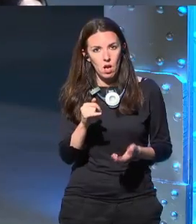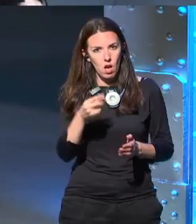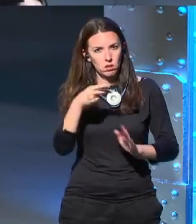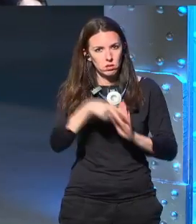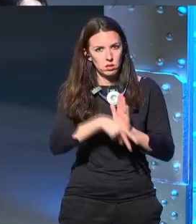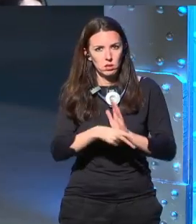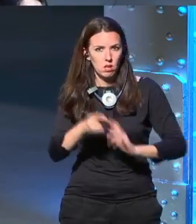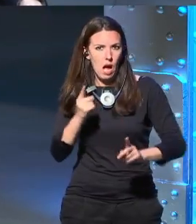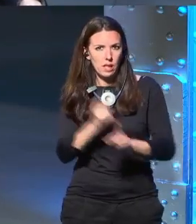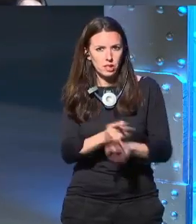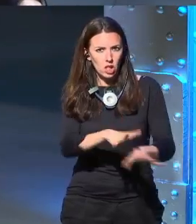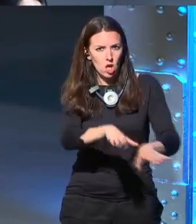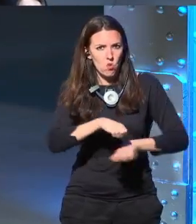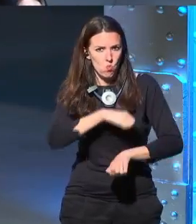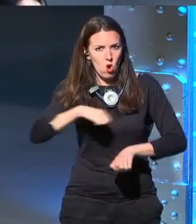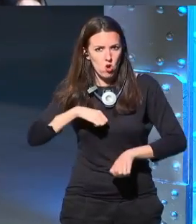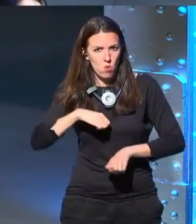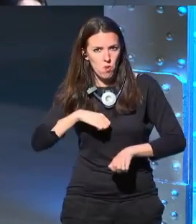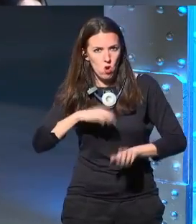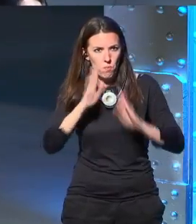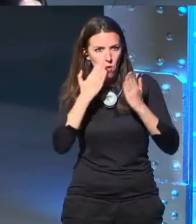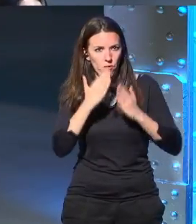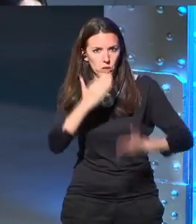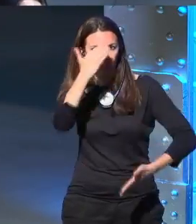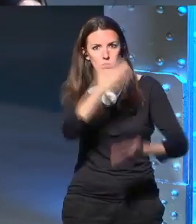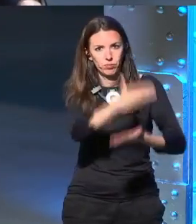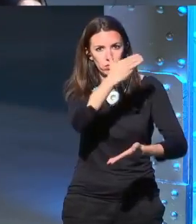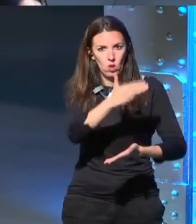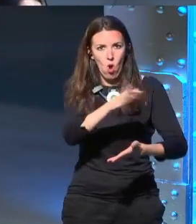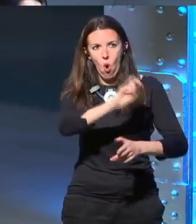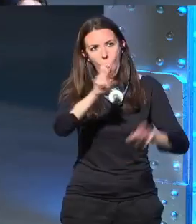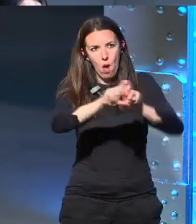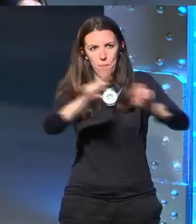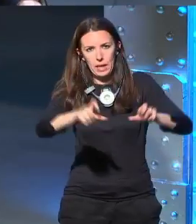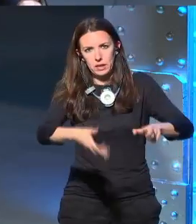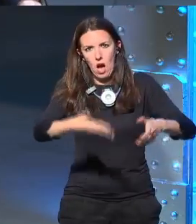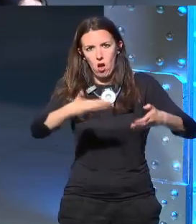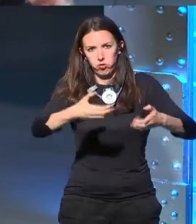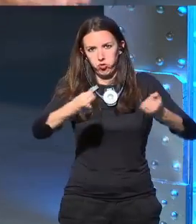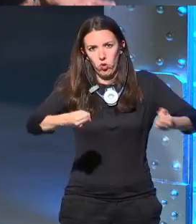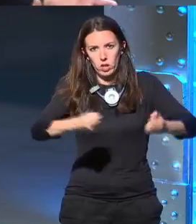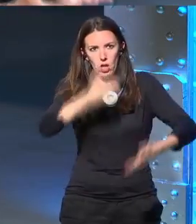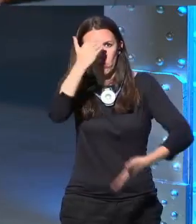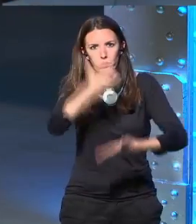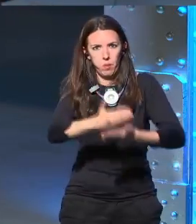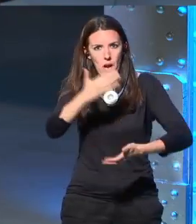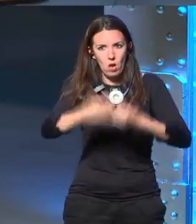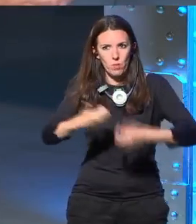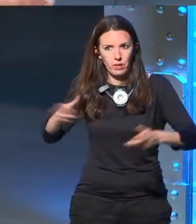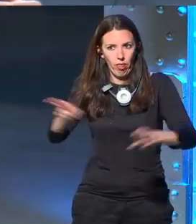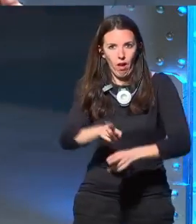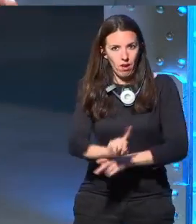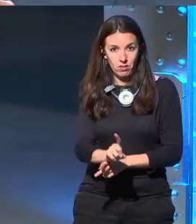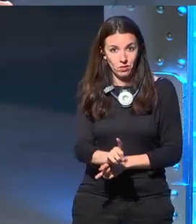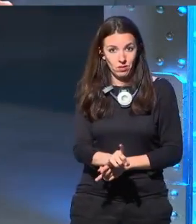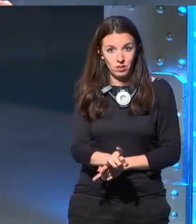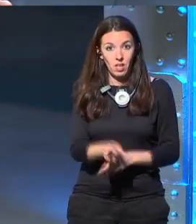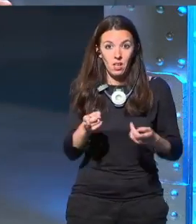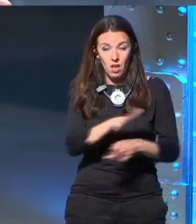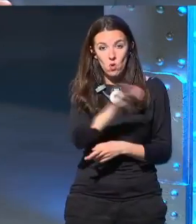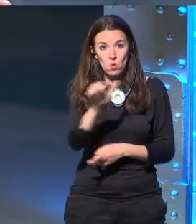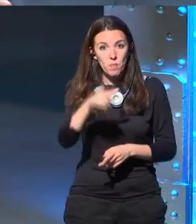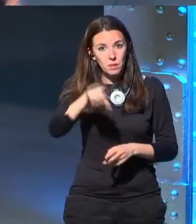push back if Facebook or Google or a big company tried to kill competition. So there's hope in Europe that we'll